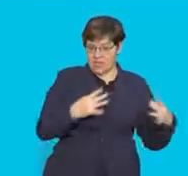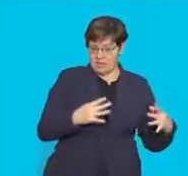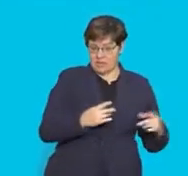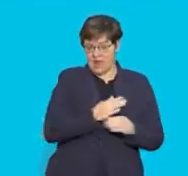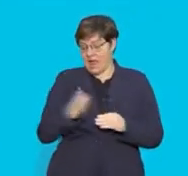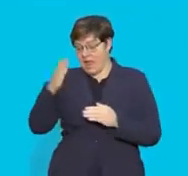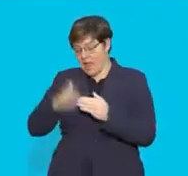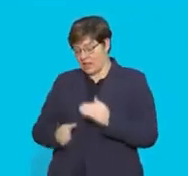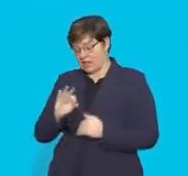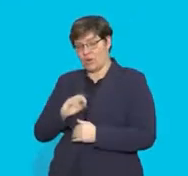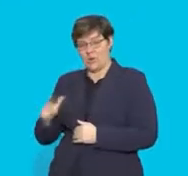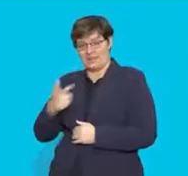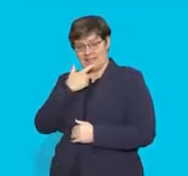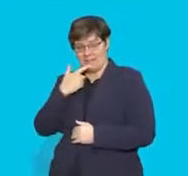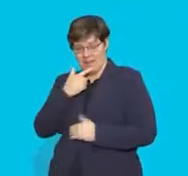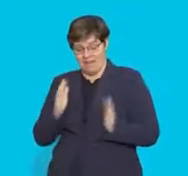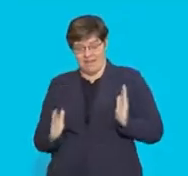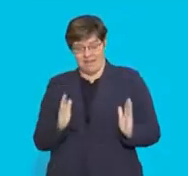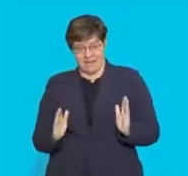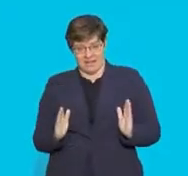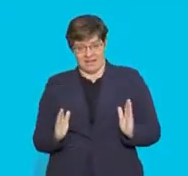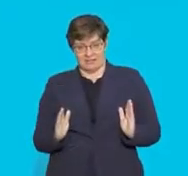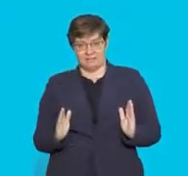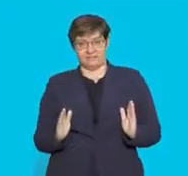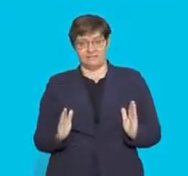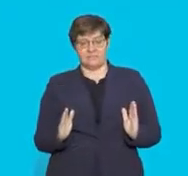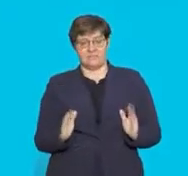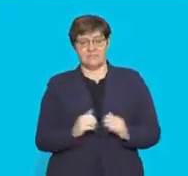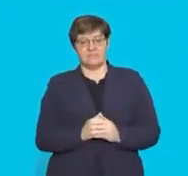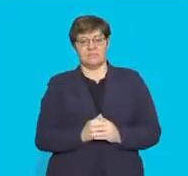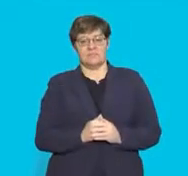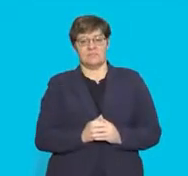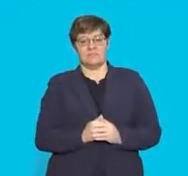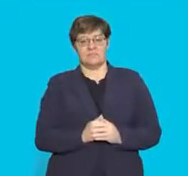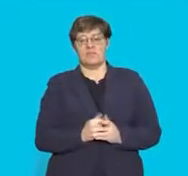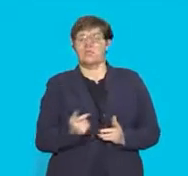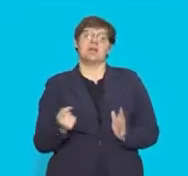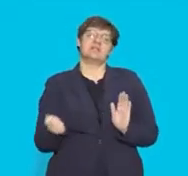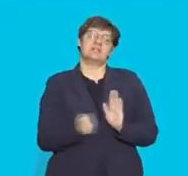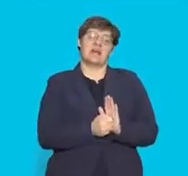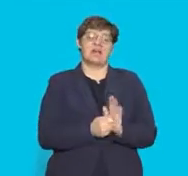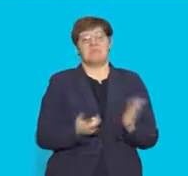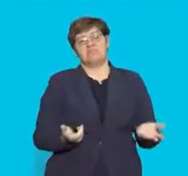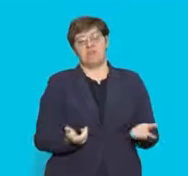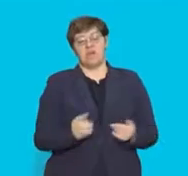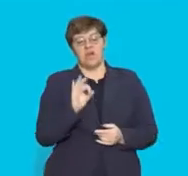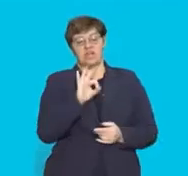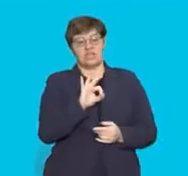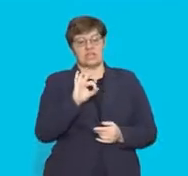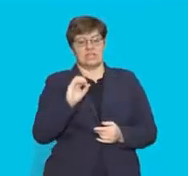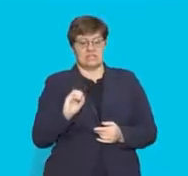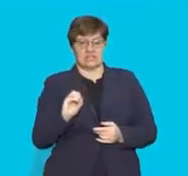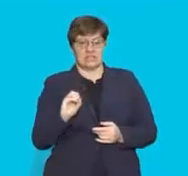ends on the 31st of December, clearly you can see, if we say we sold the asset on the